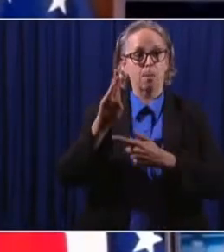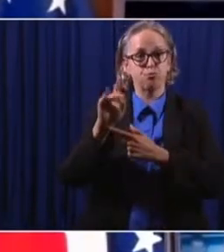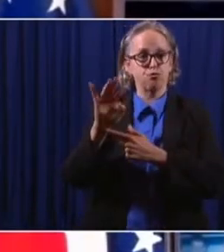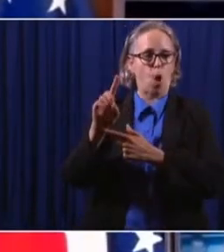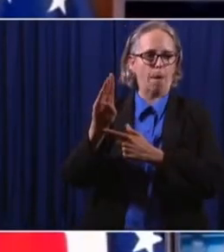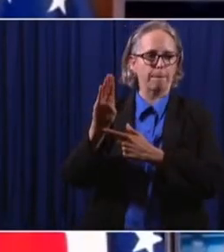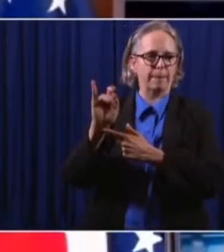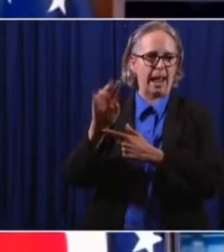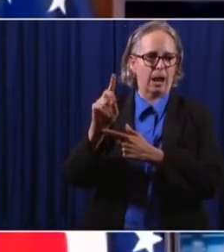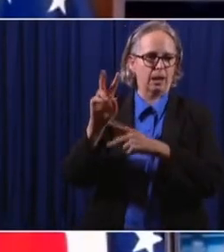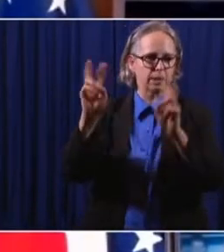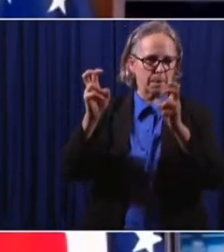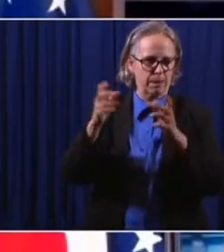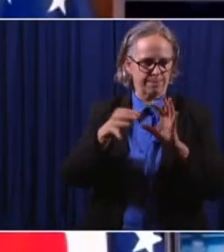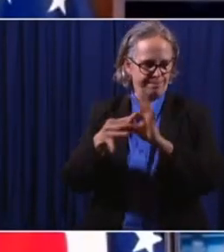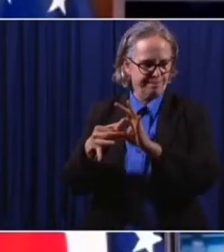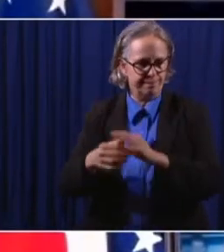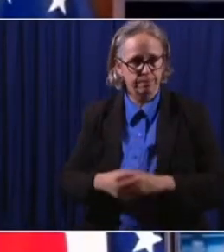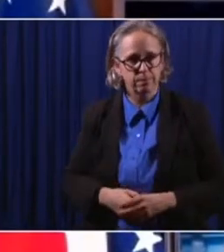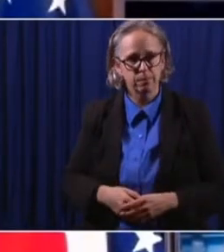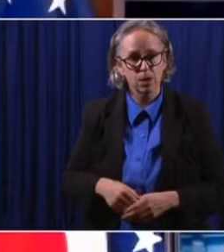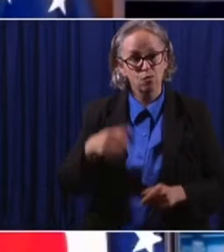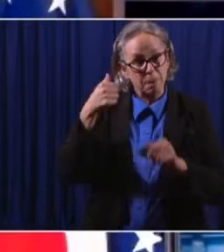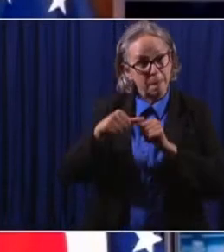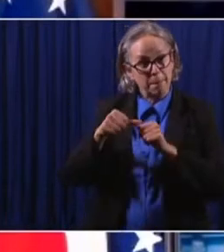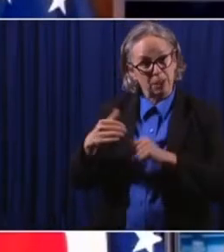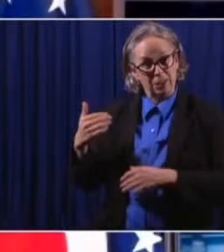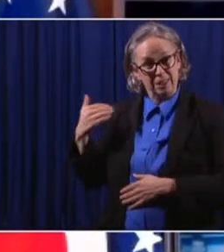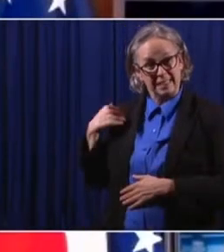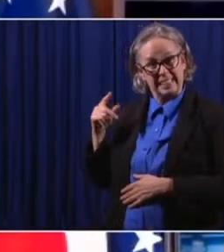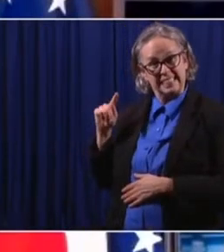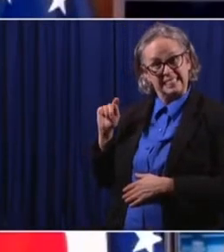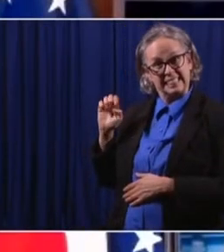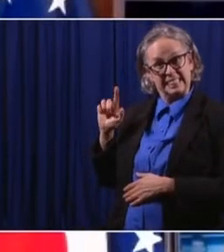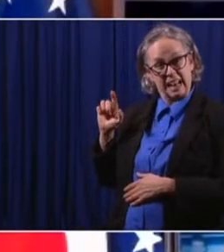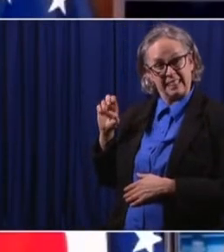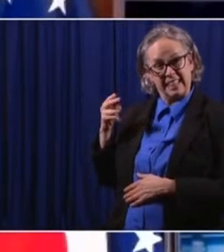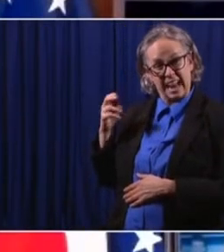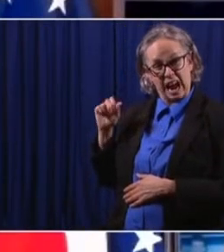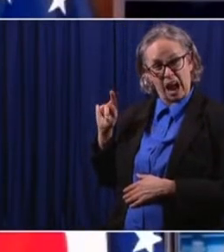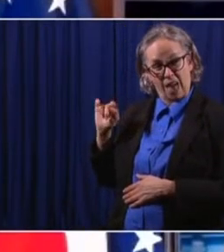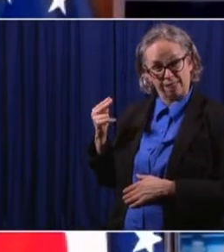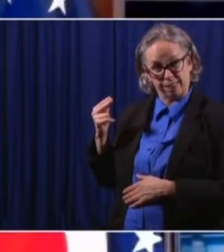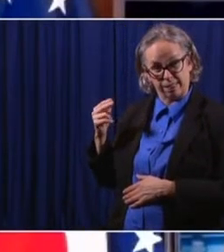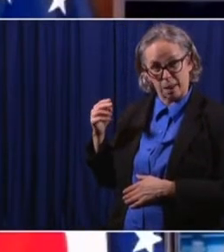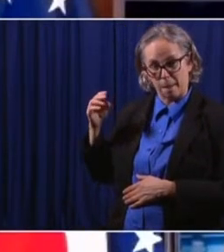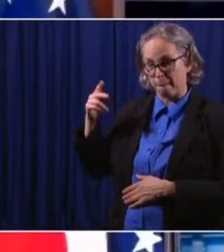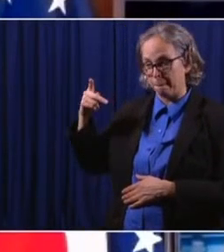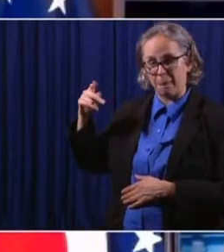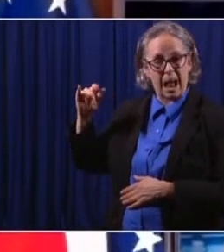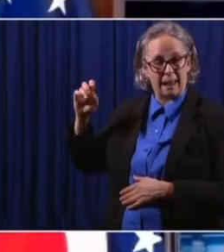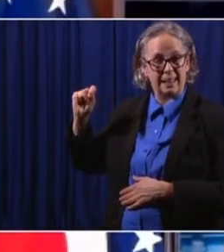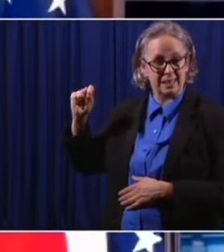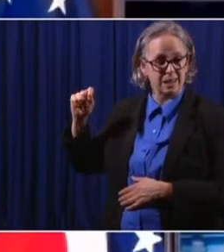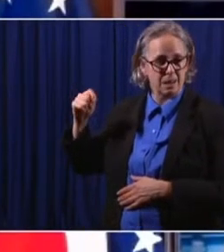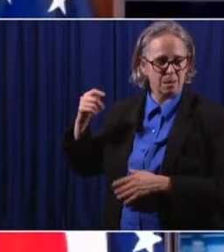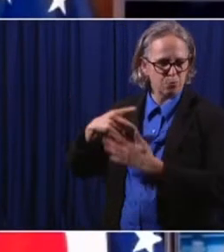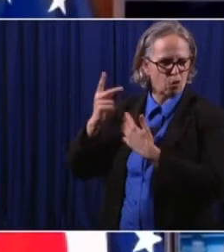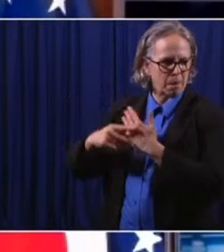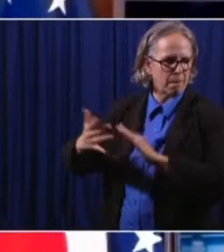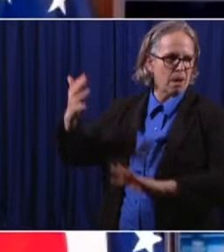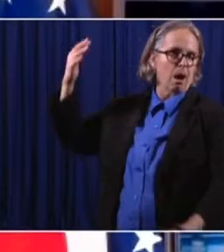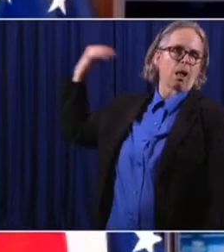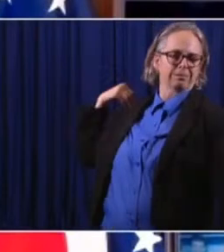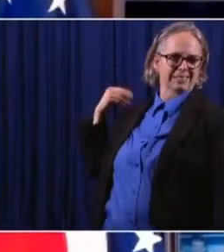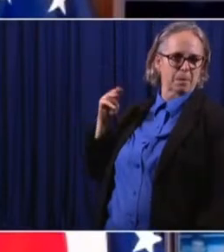back to the Telehealth pilot project, we actually announced this in March. I remember it distinctly because it was the